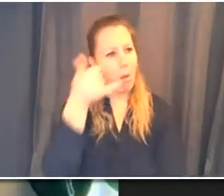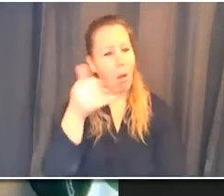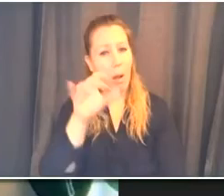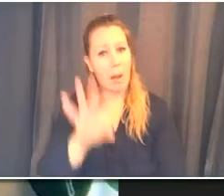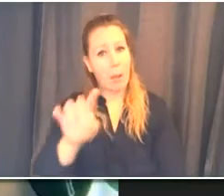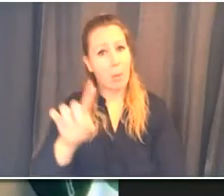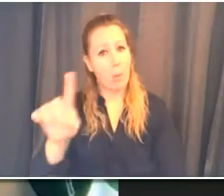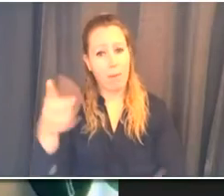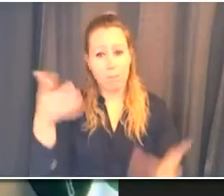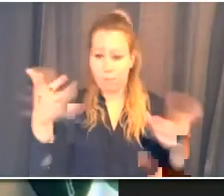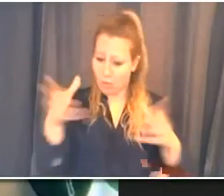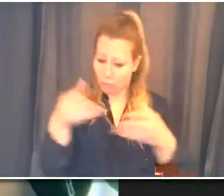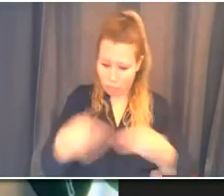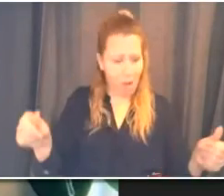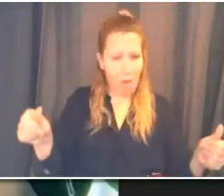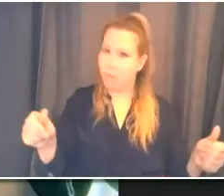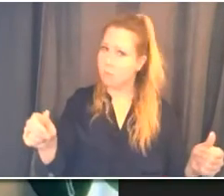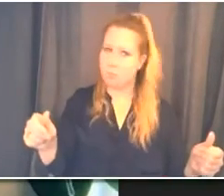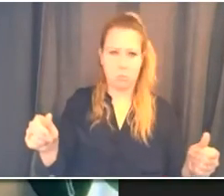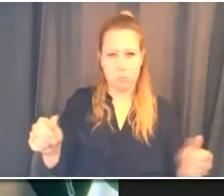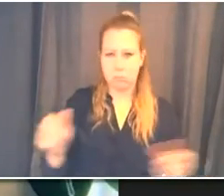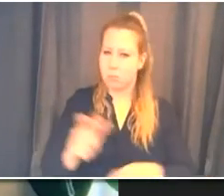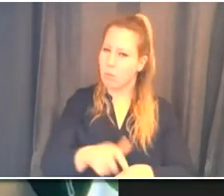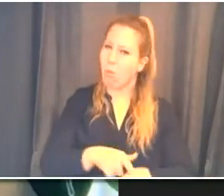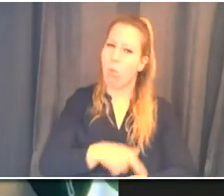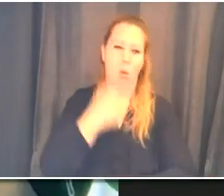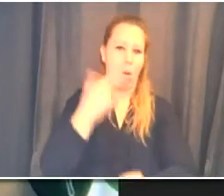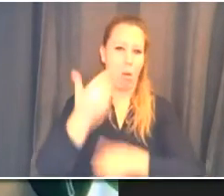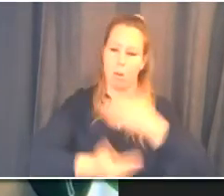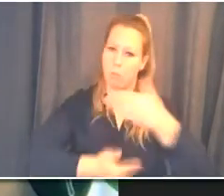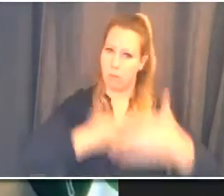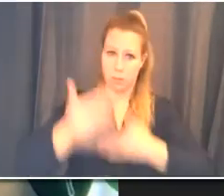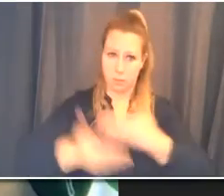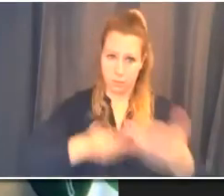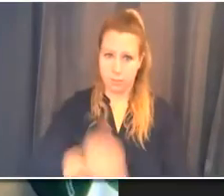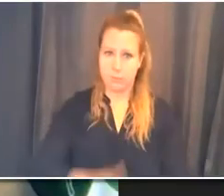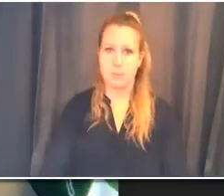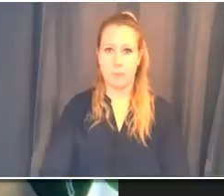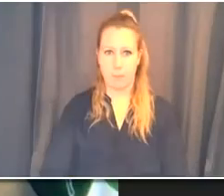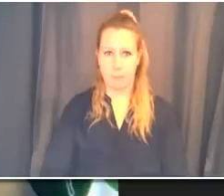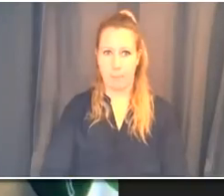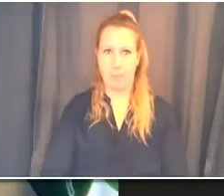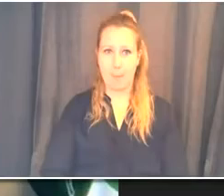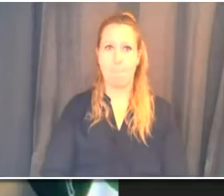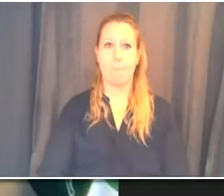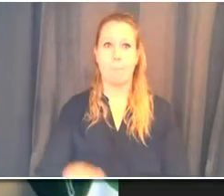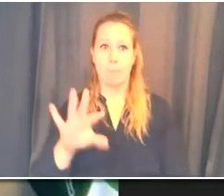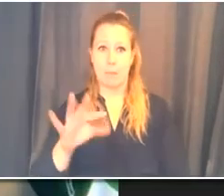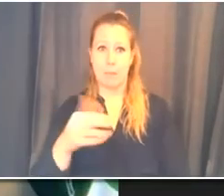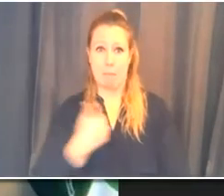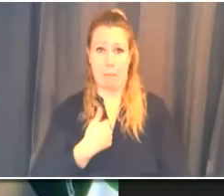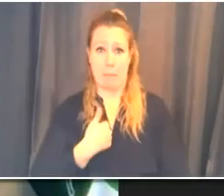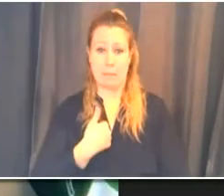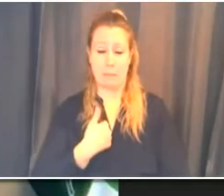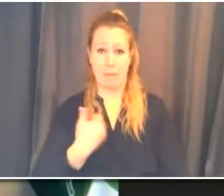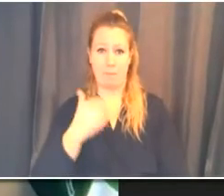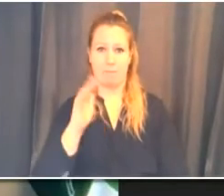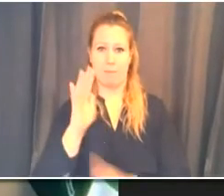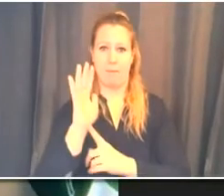way is um a more defined way is the numbers that you saw before with the most